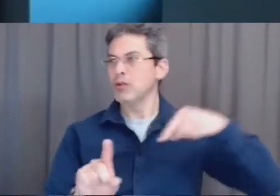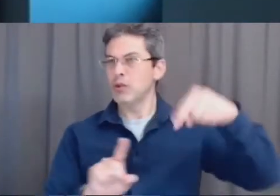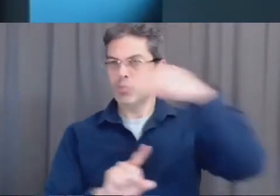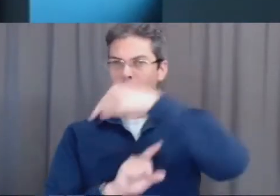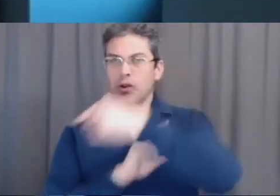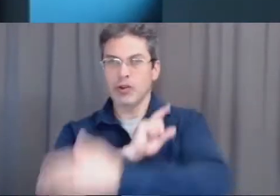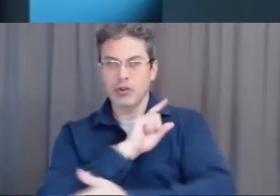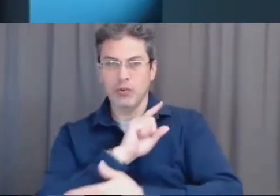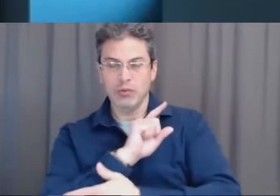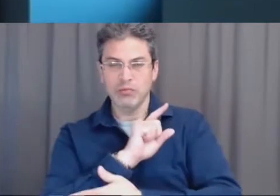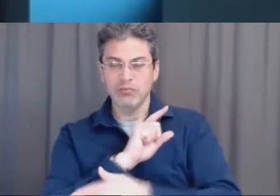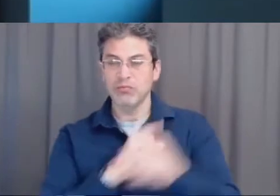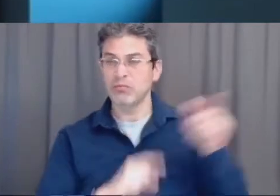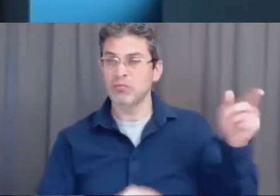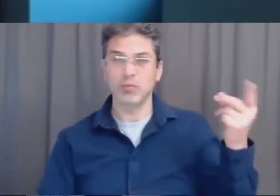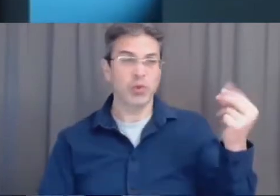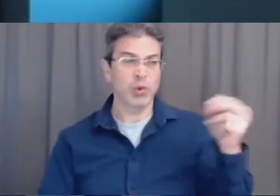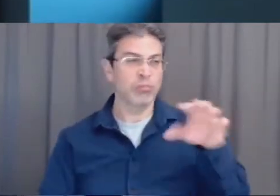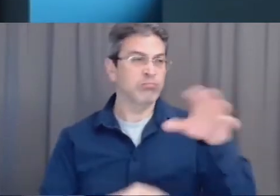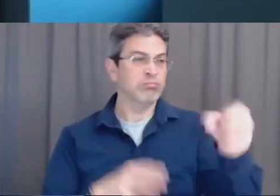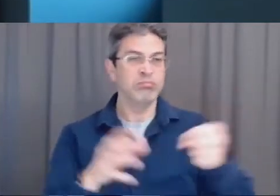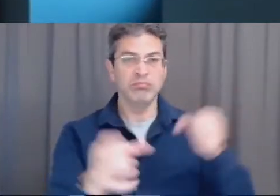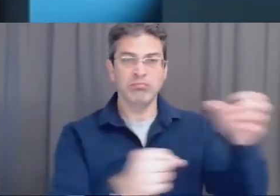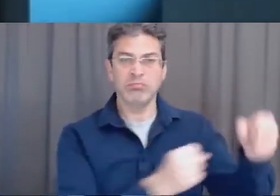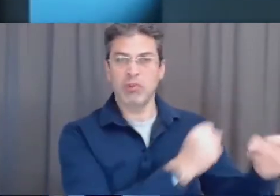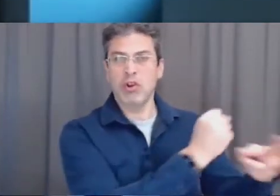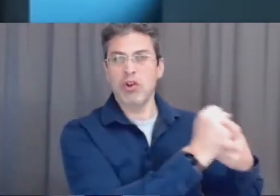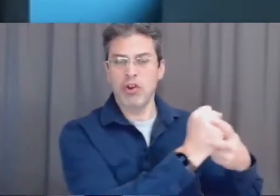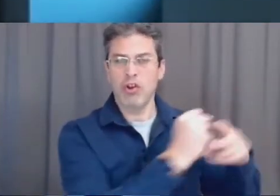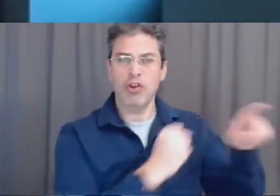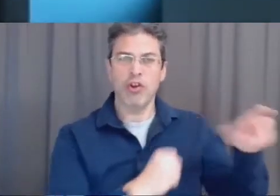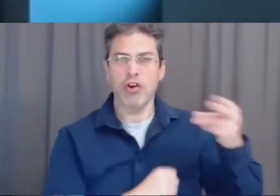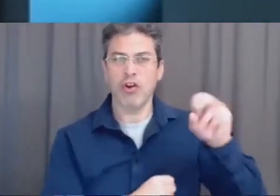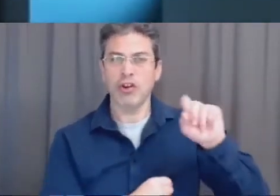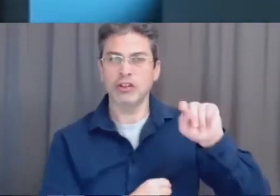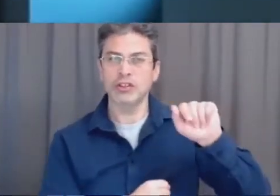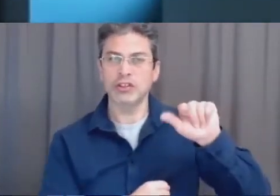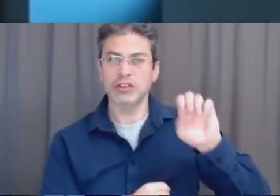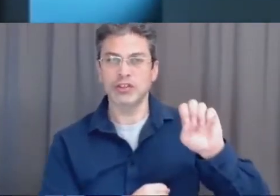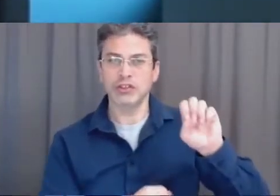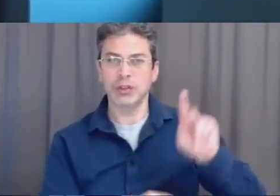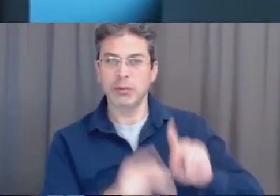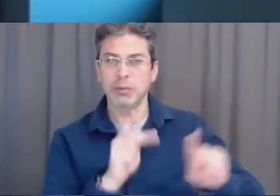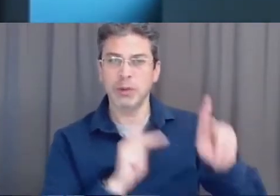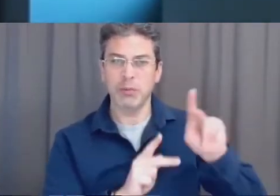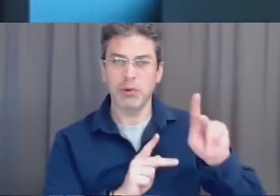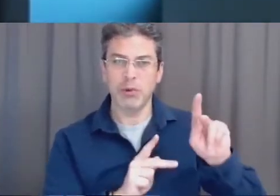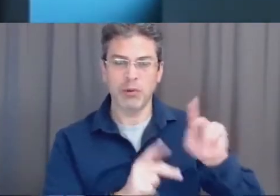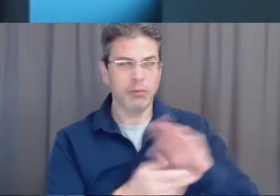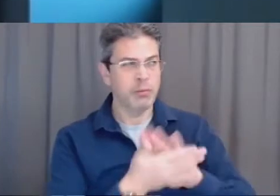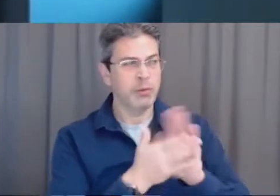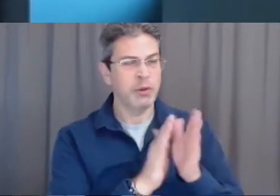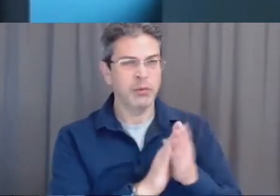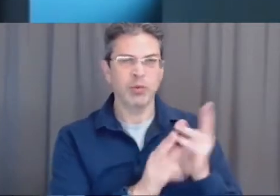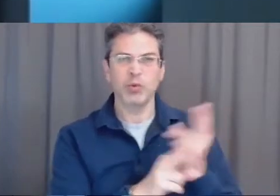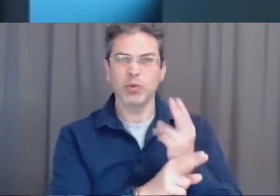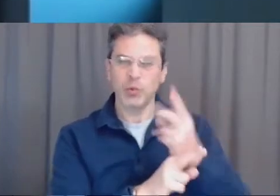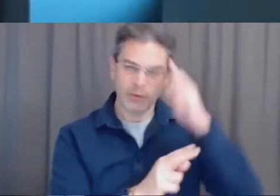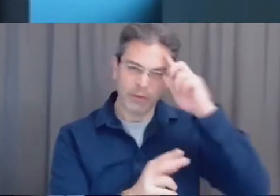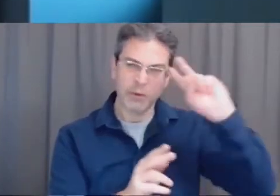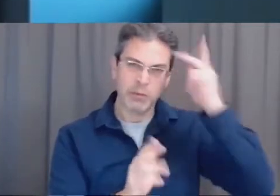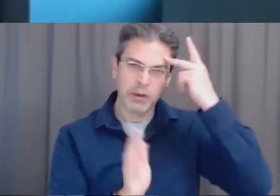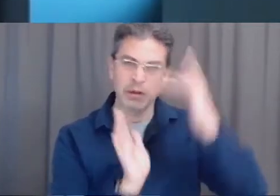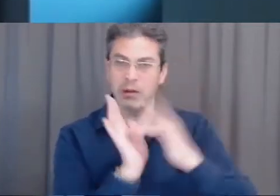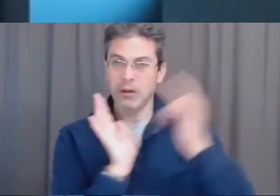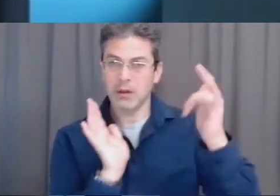facto hostages in diplomatic disputes, but it also has a practice of using trade as a